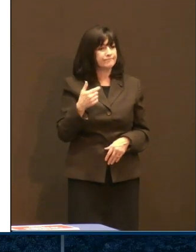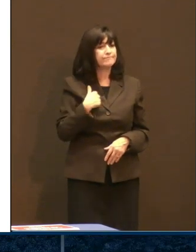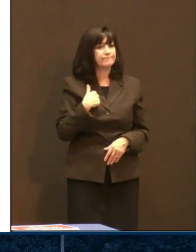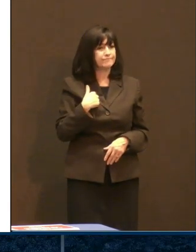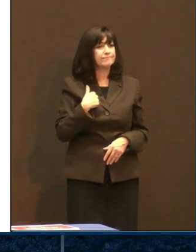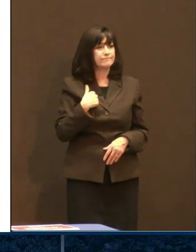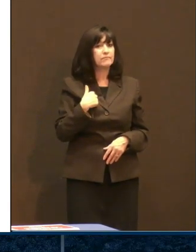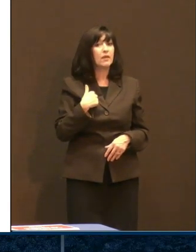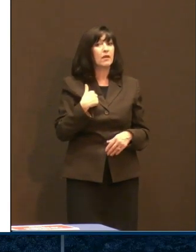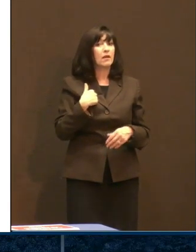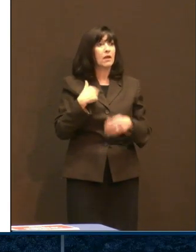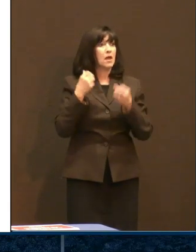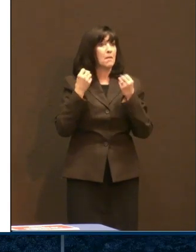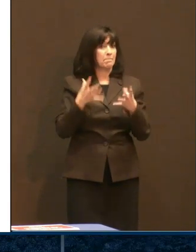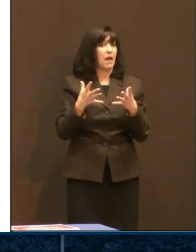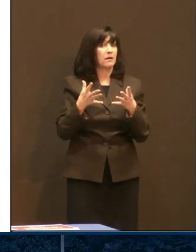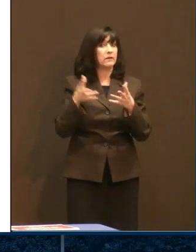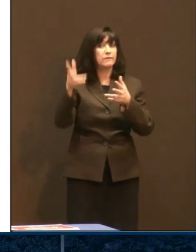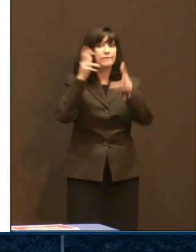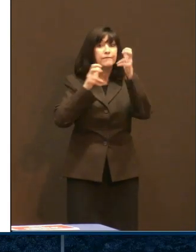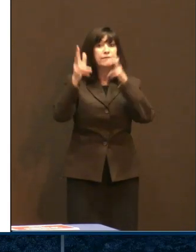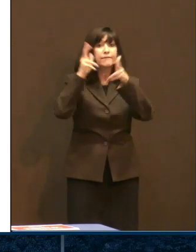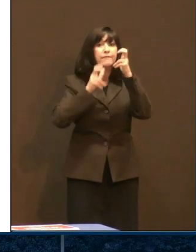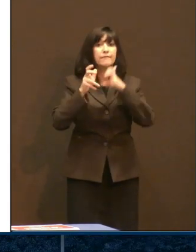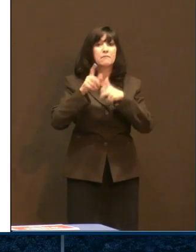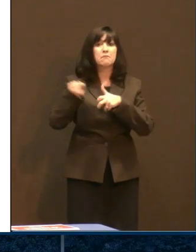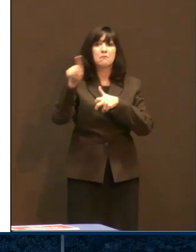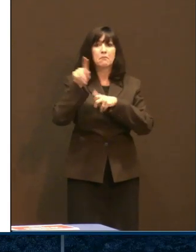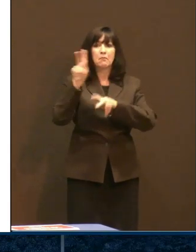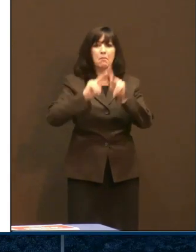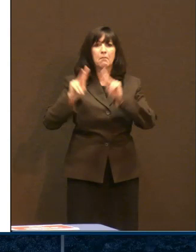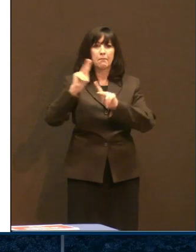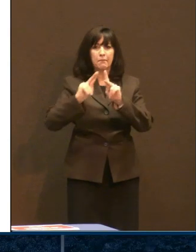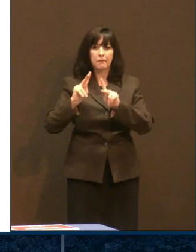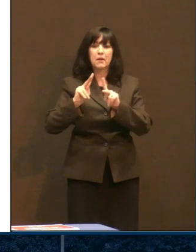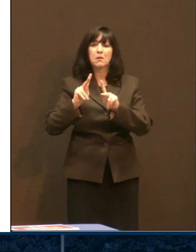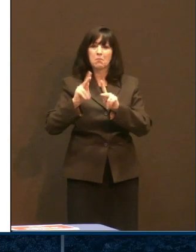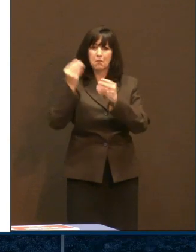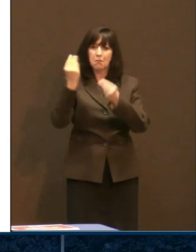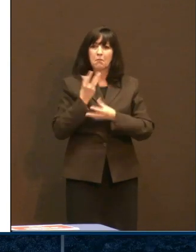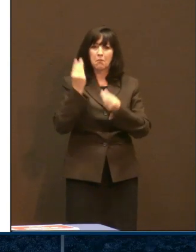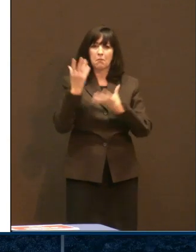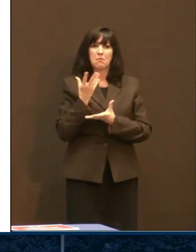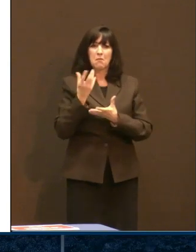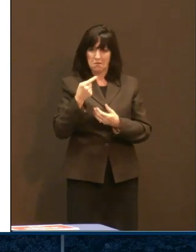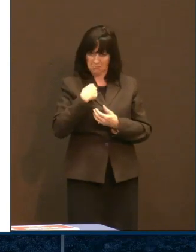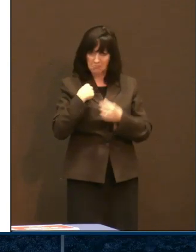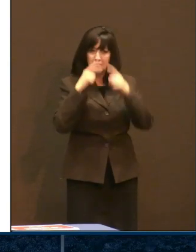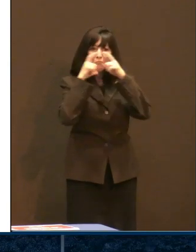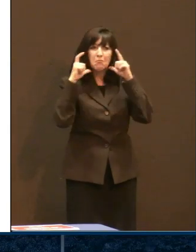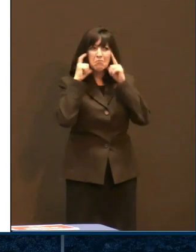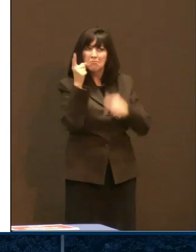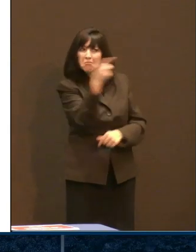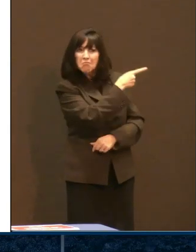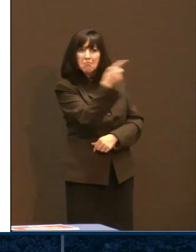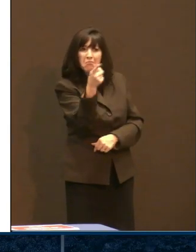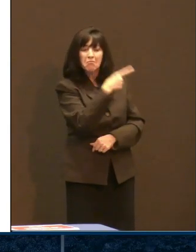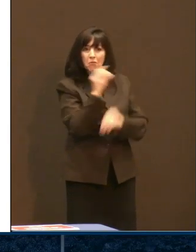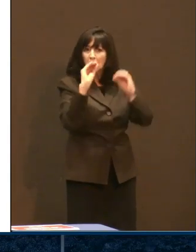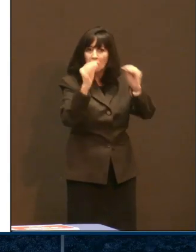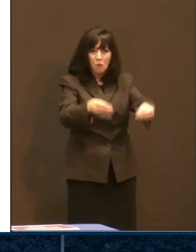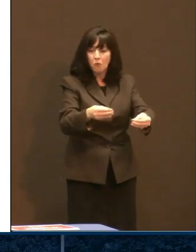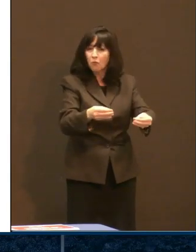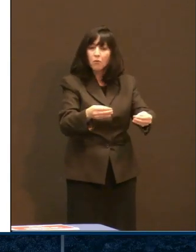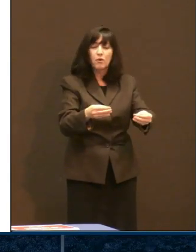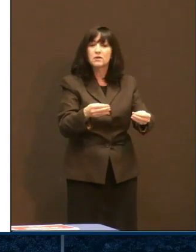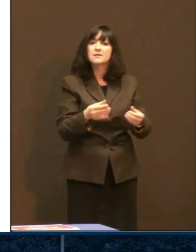about others that they run into, either workers in stores that are open grocery store worker